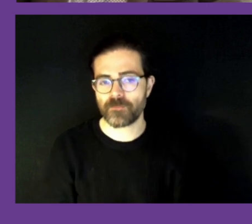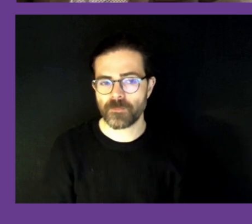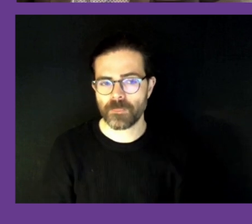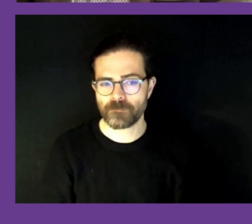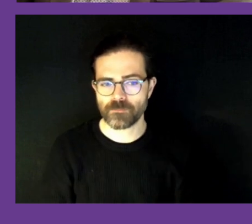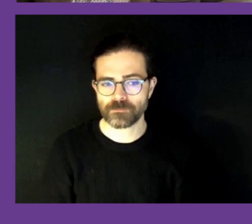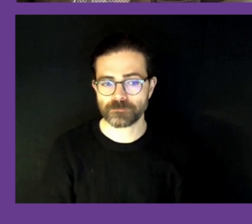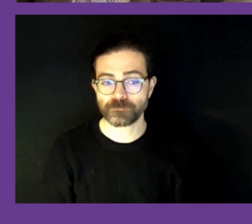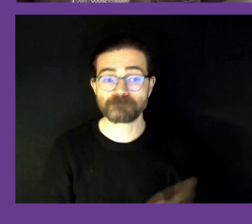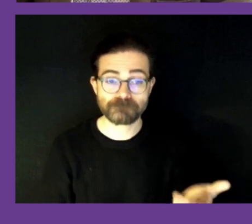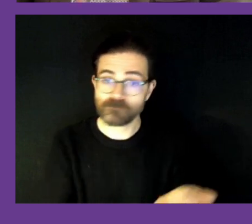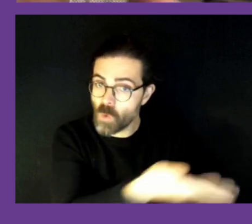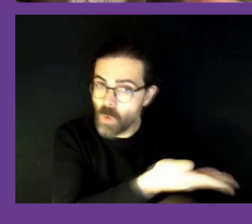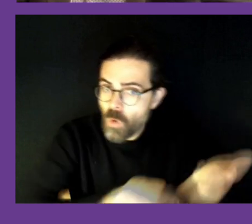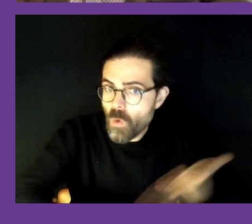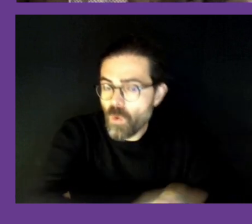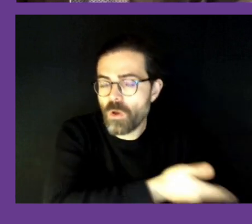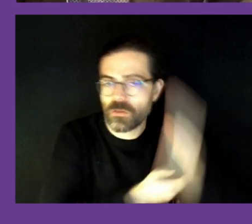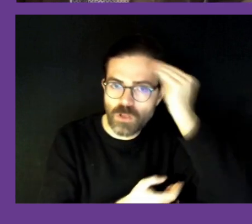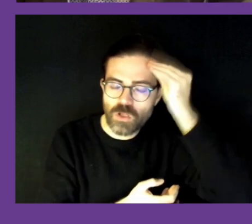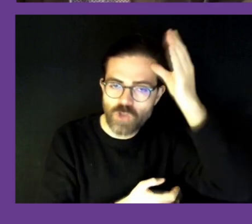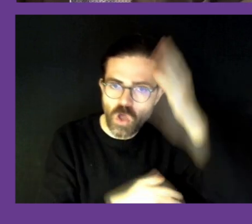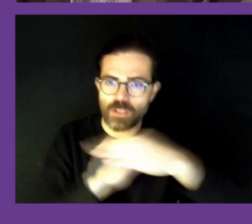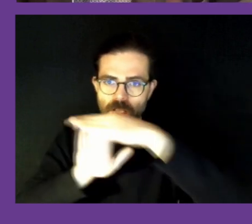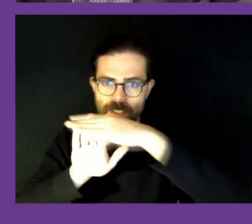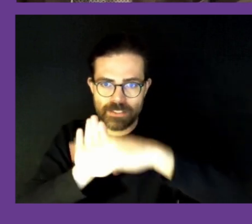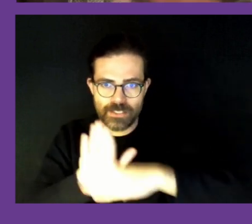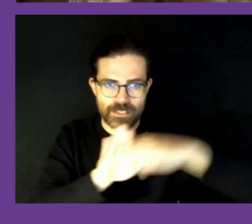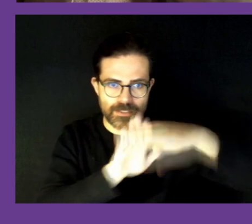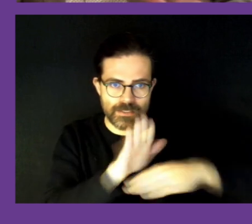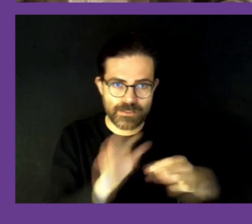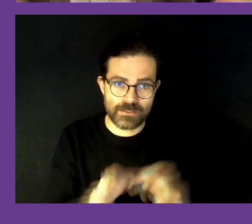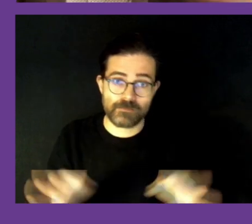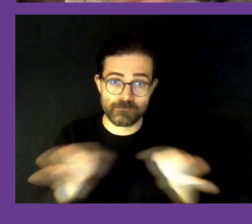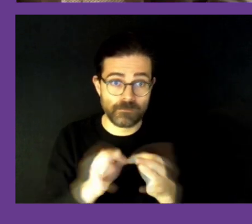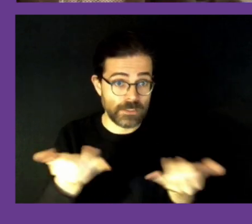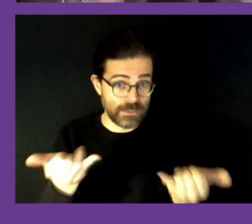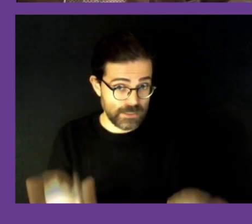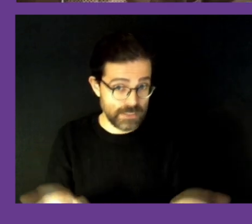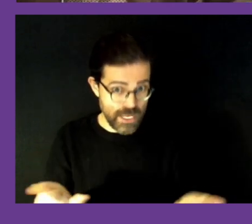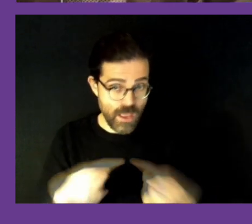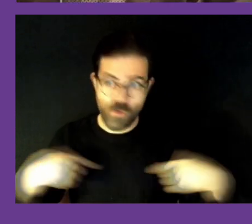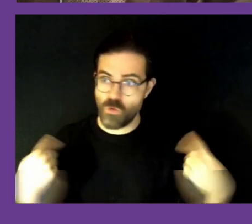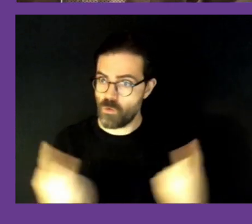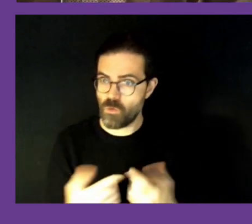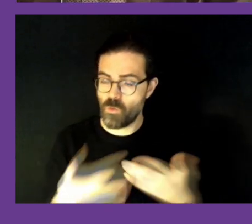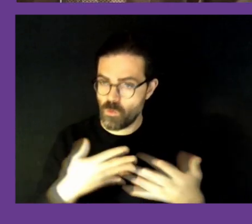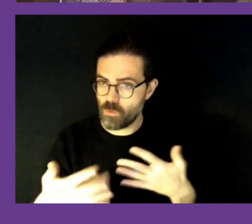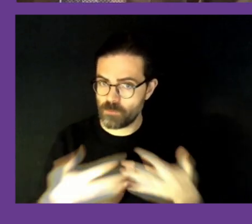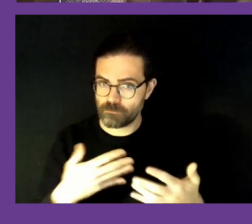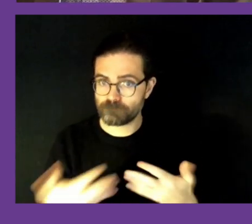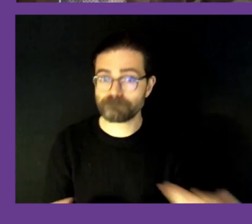knowledge on the key standards, as we are doing right now. So I invite you to join